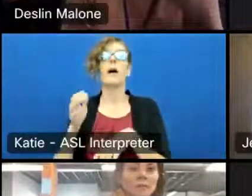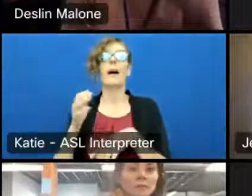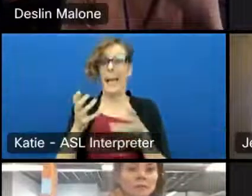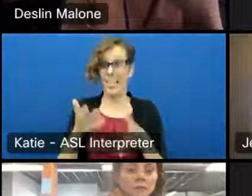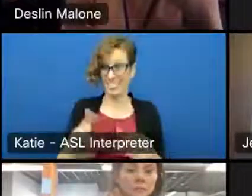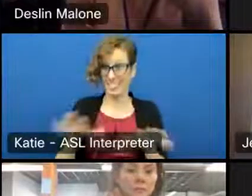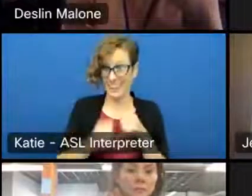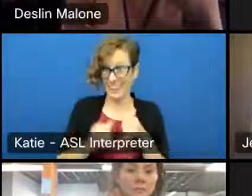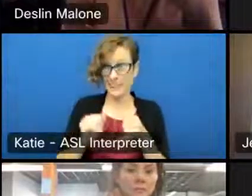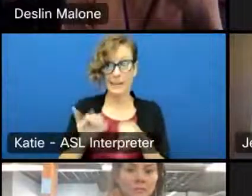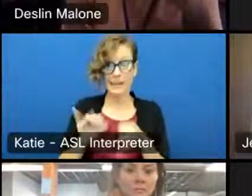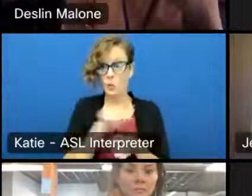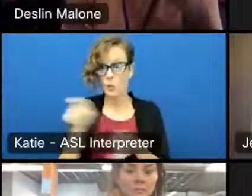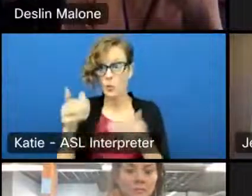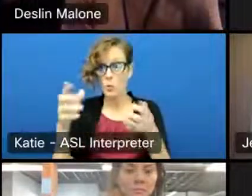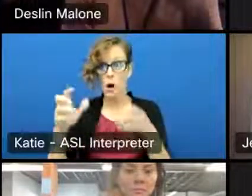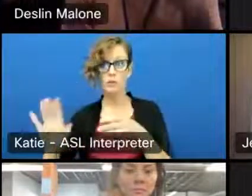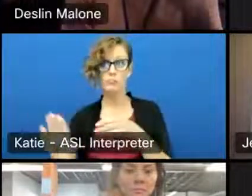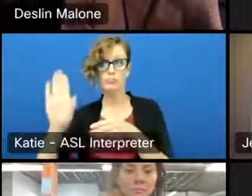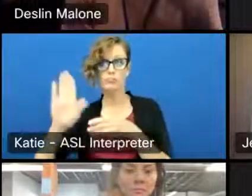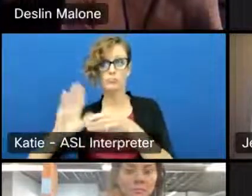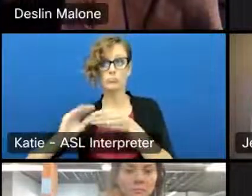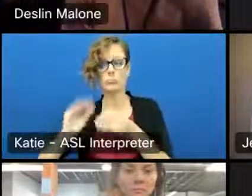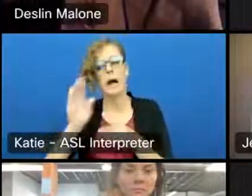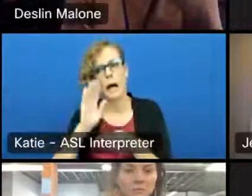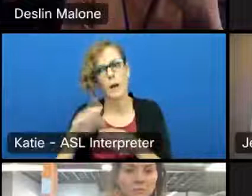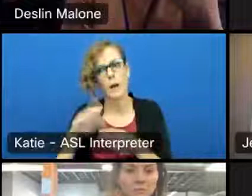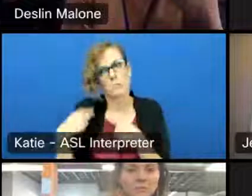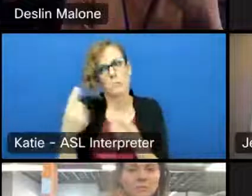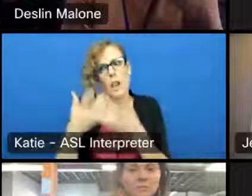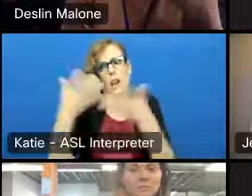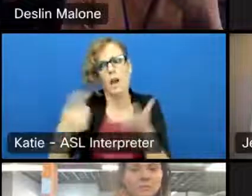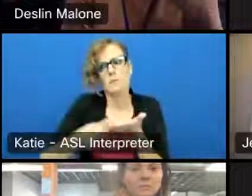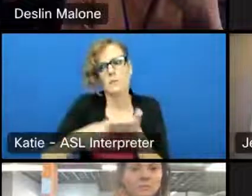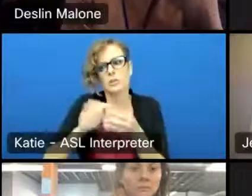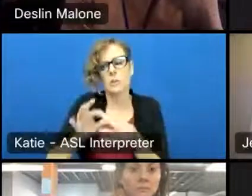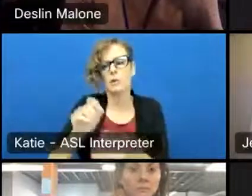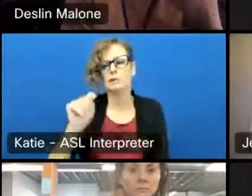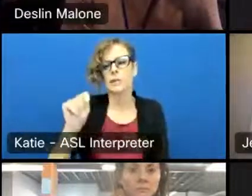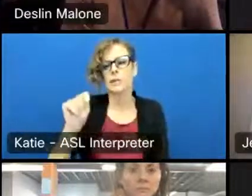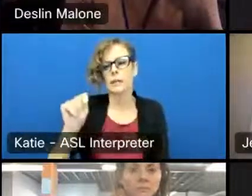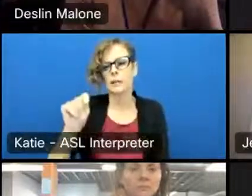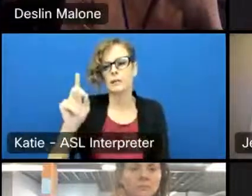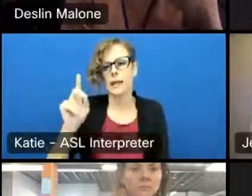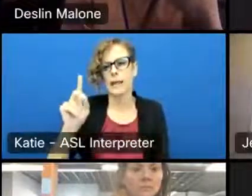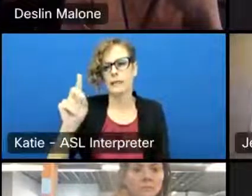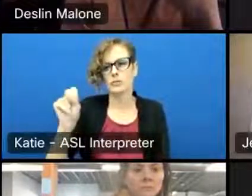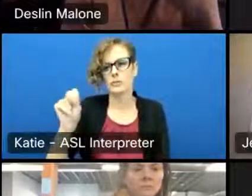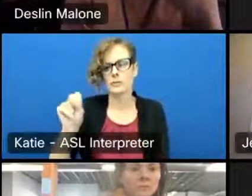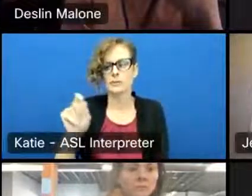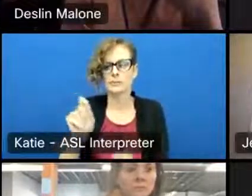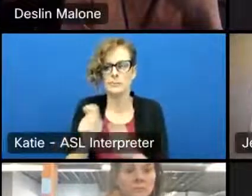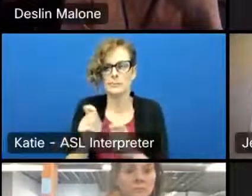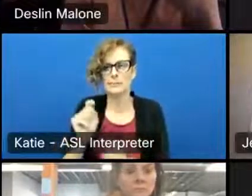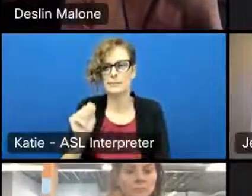want to discuss, I know there's been a lot of discussions about tailored day services. I know that's a big one that's been coming up a lot. So if